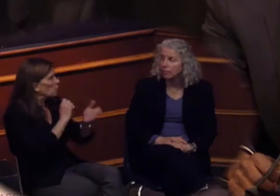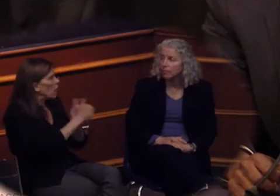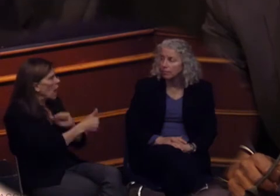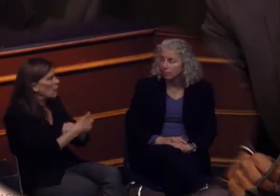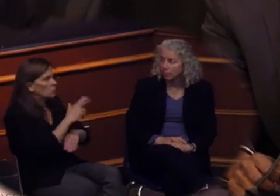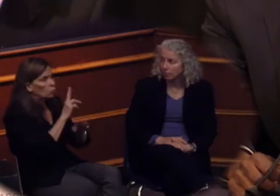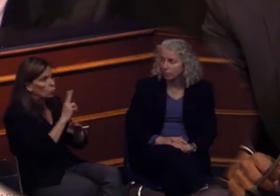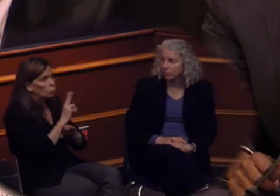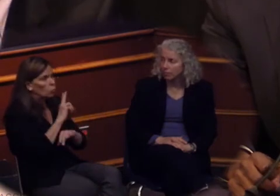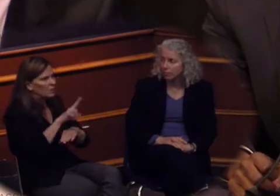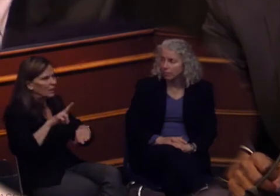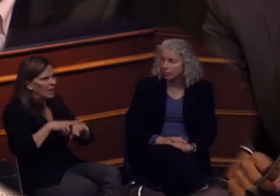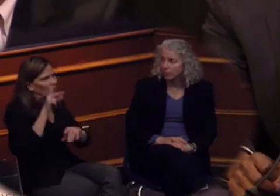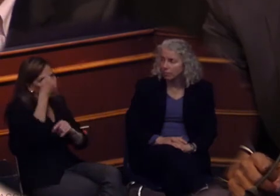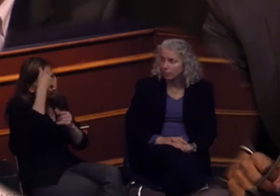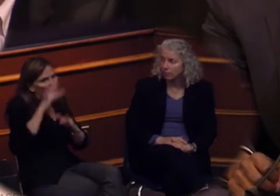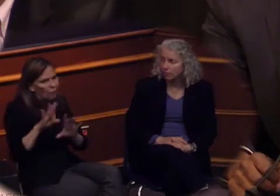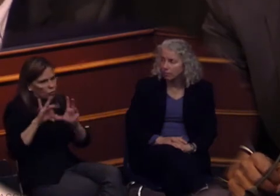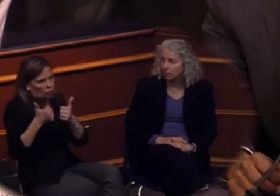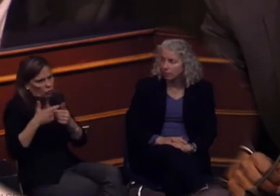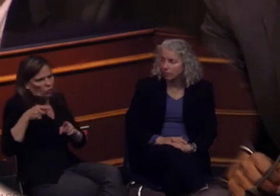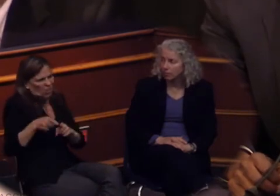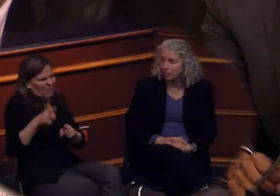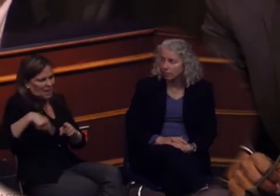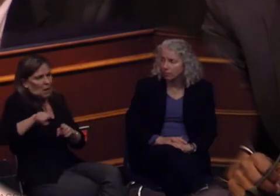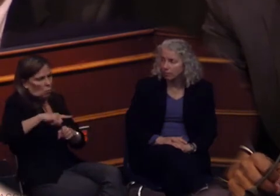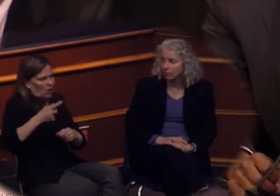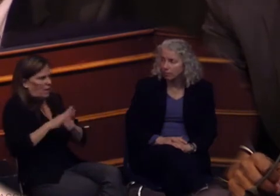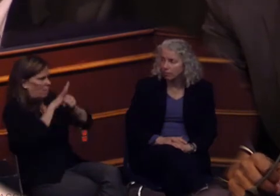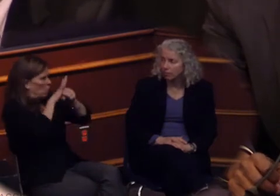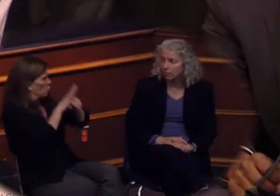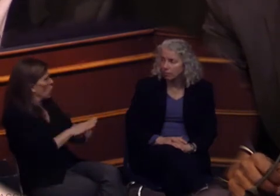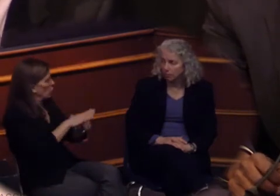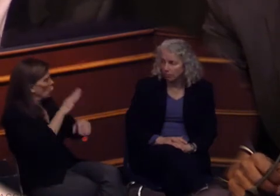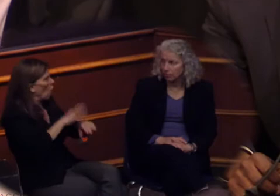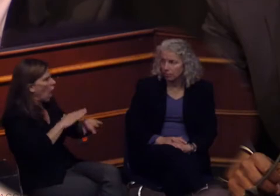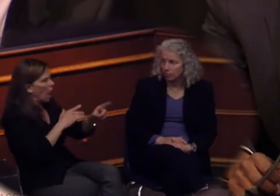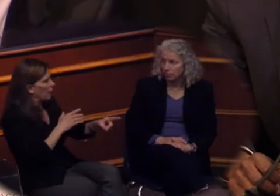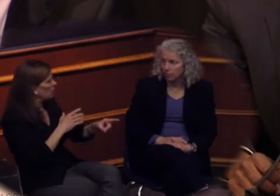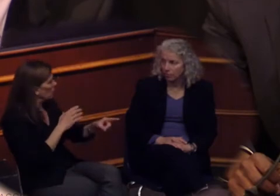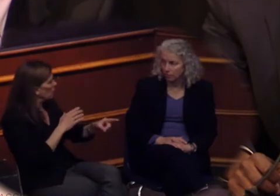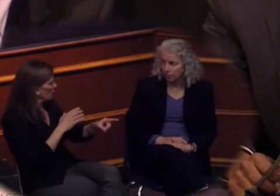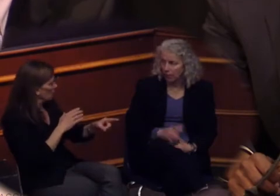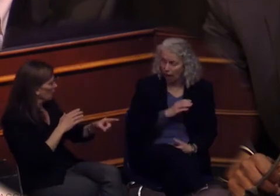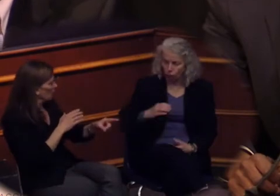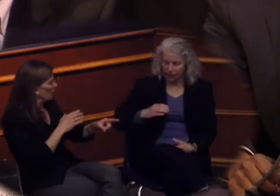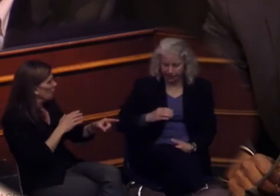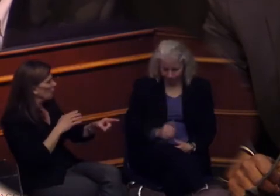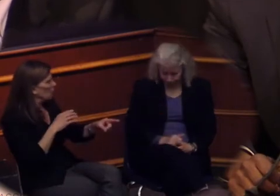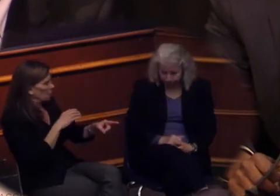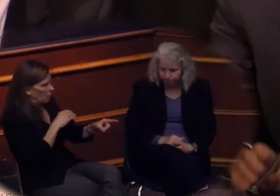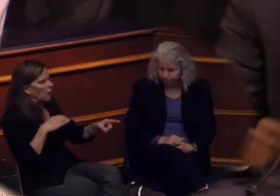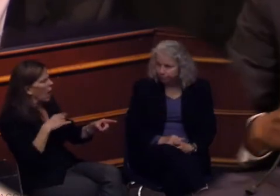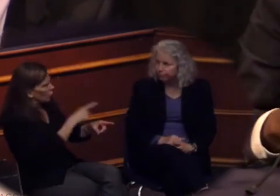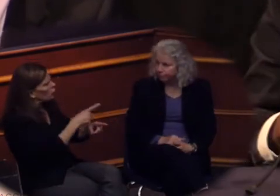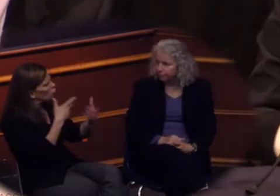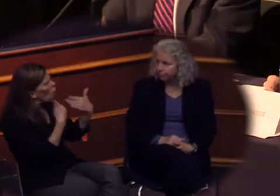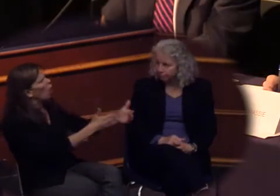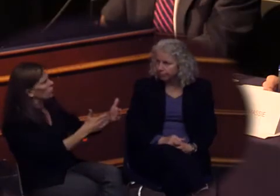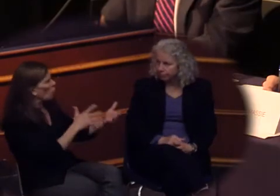using the National Governors Association as a place to put pressure on Congress to put the measures I talked about in place as well.